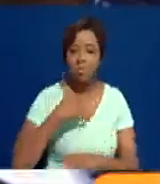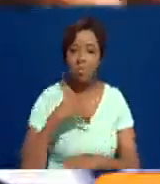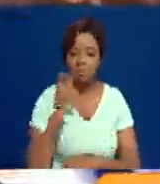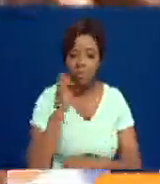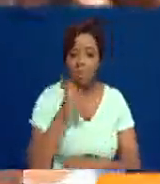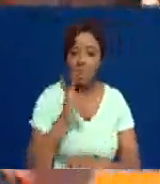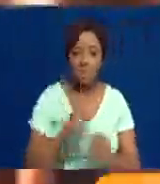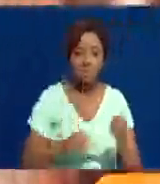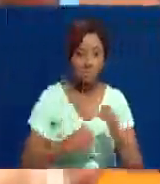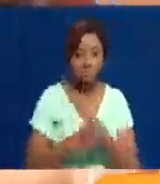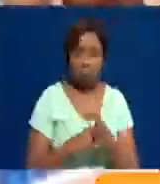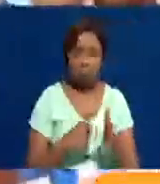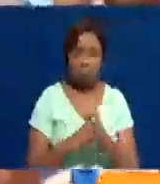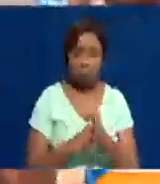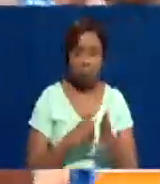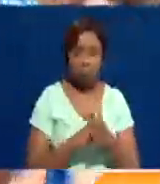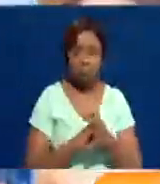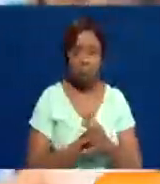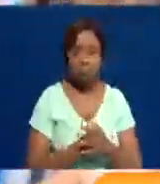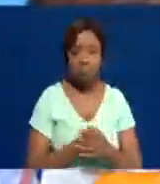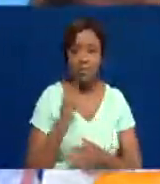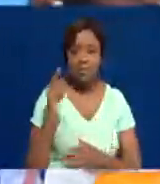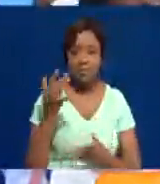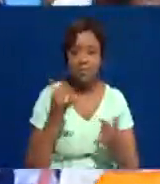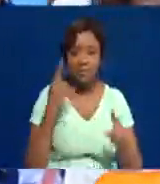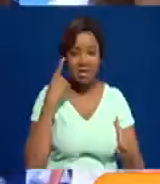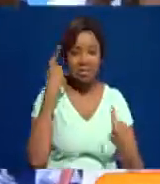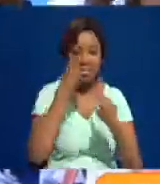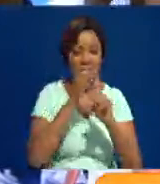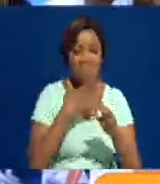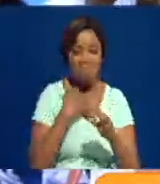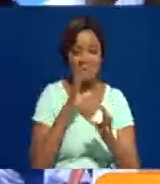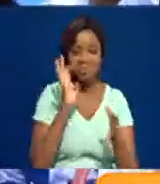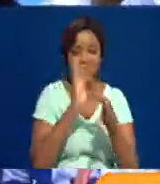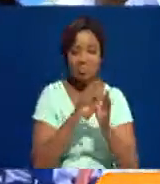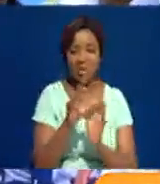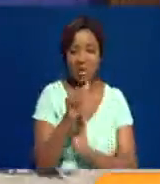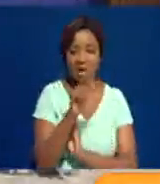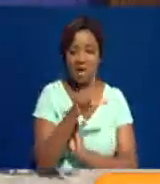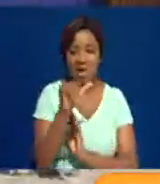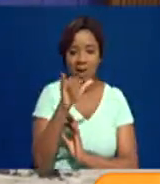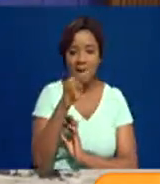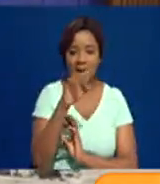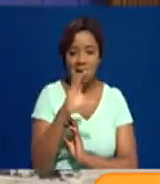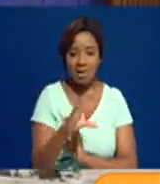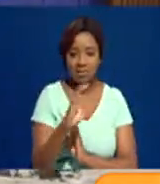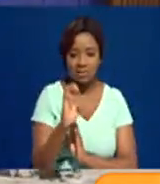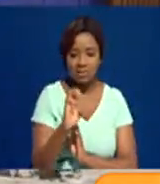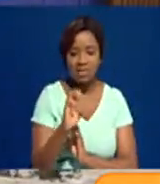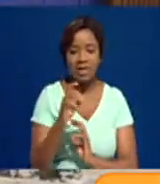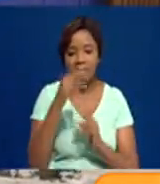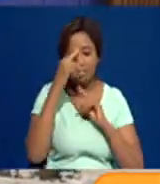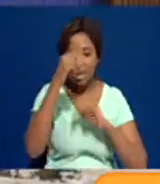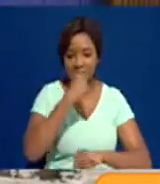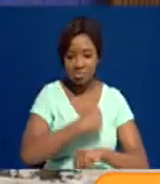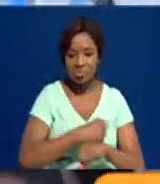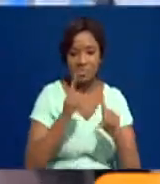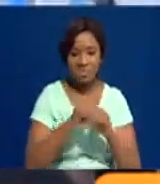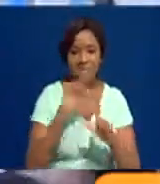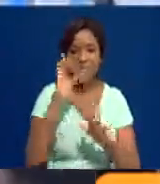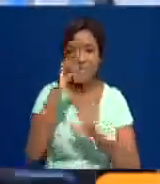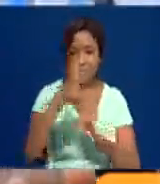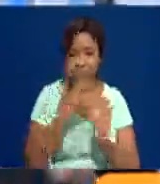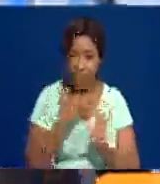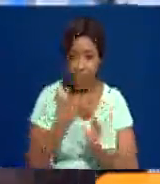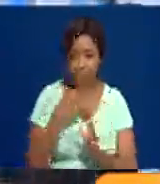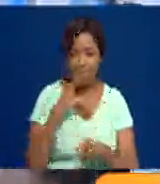kusoma. Shalo dreams of joining Alliance Girls High School and later pursuing law in life to support her parents. Her classmate